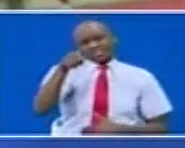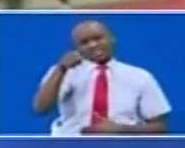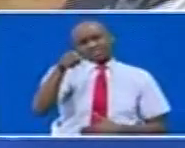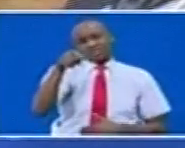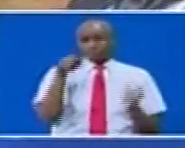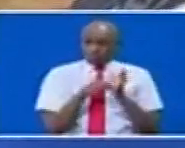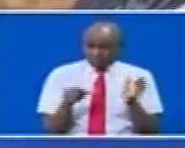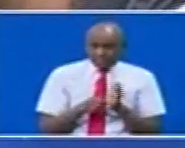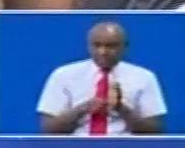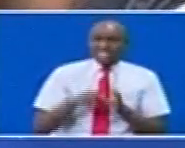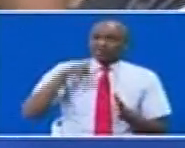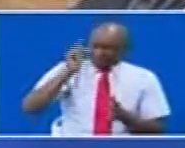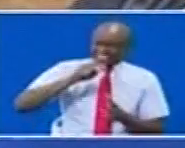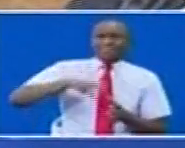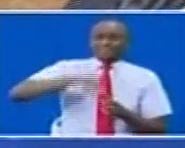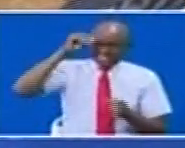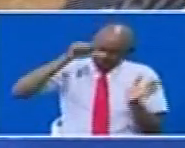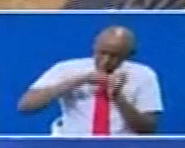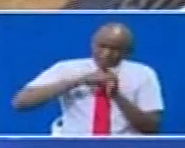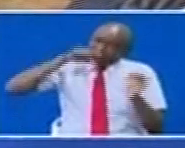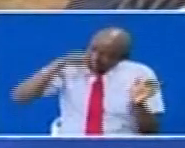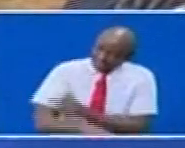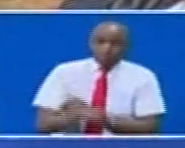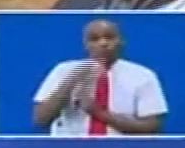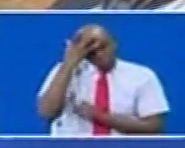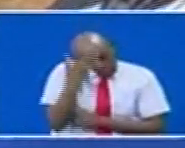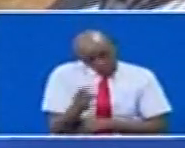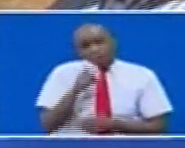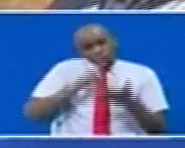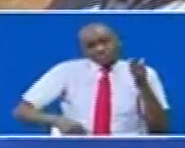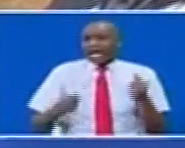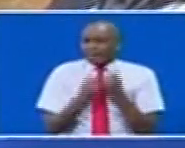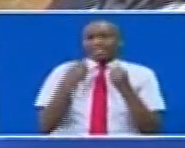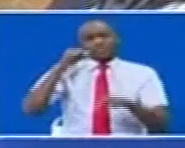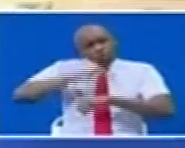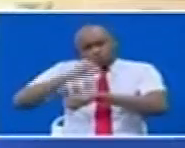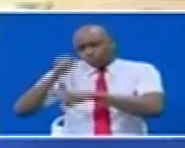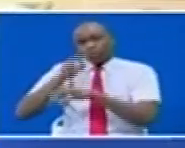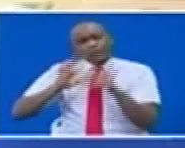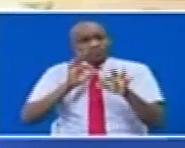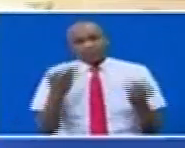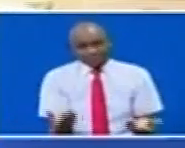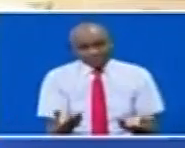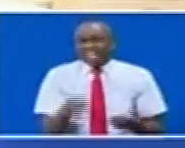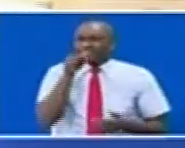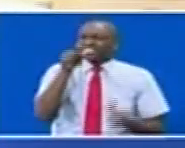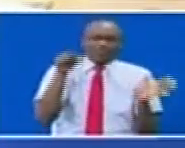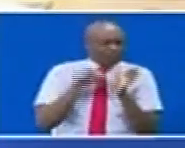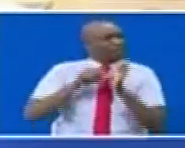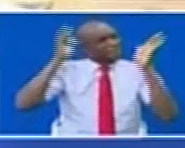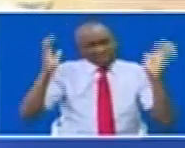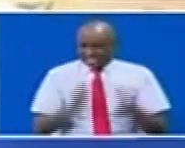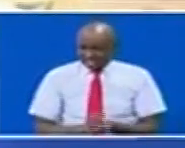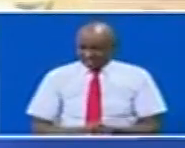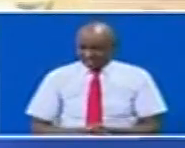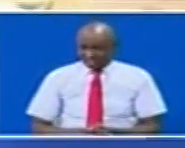gimmicks so that the root cause of the recurring fire incidents in secondary schools cannot be found. This is a menace, and if